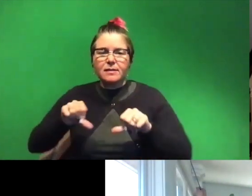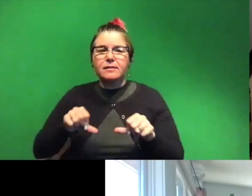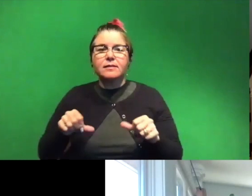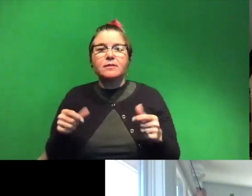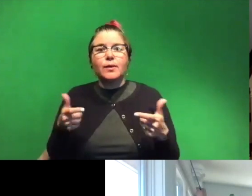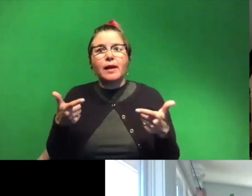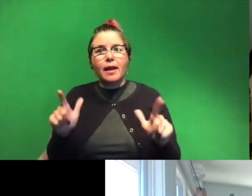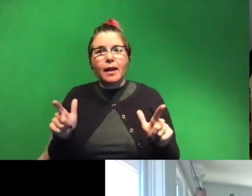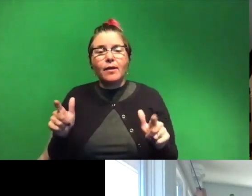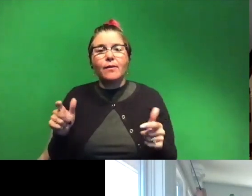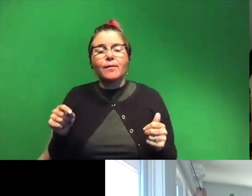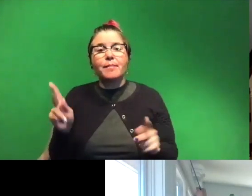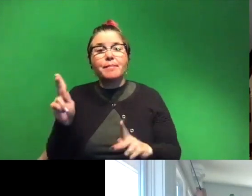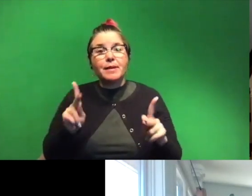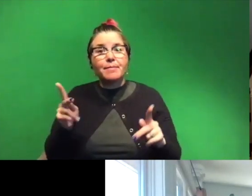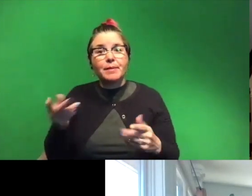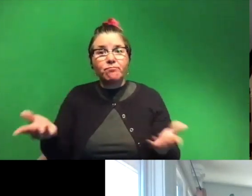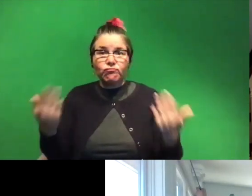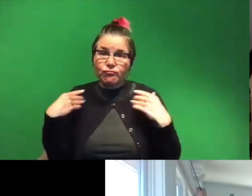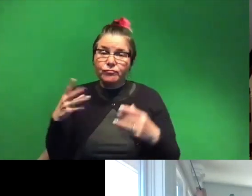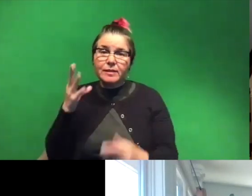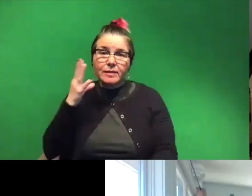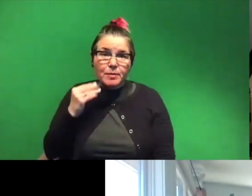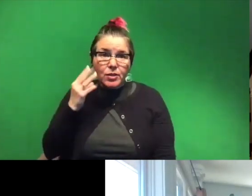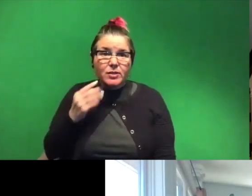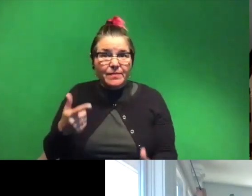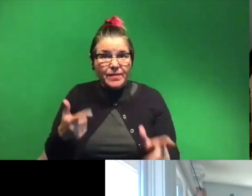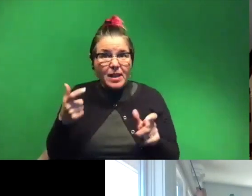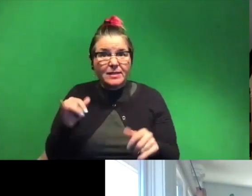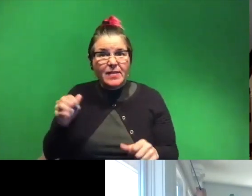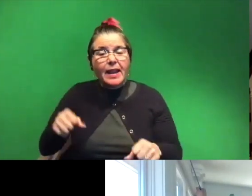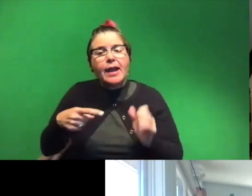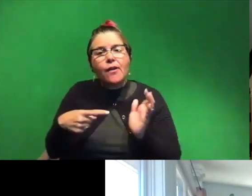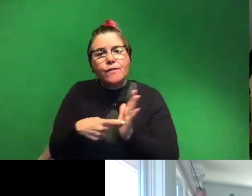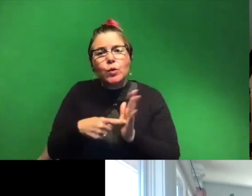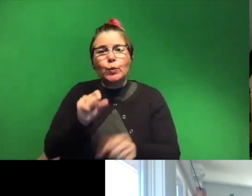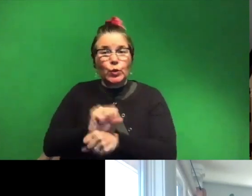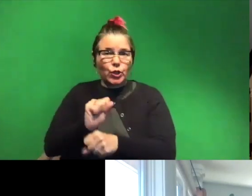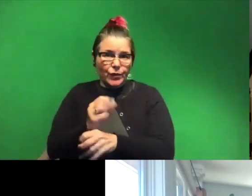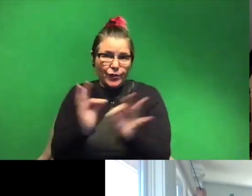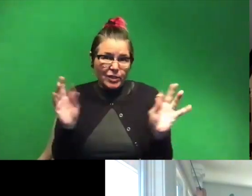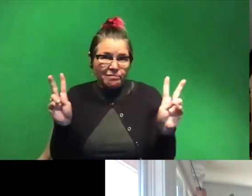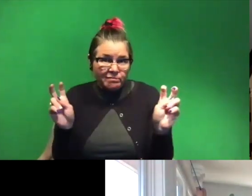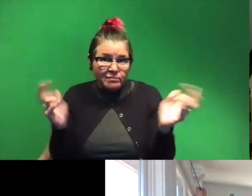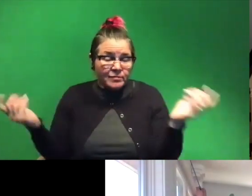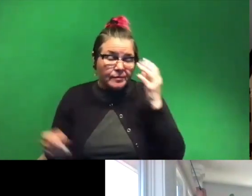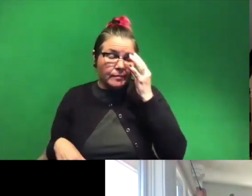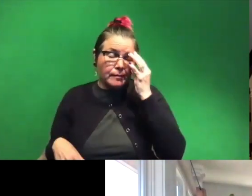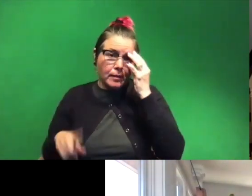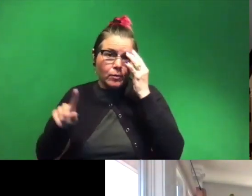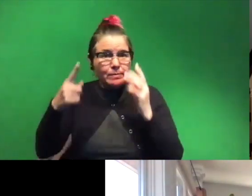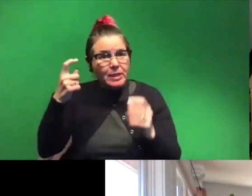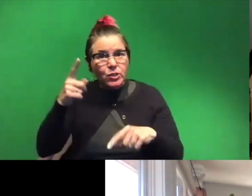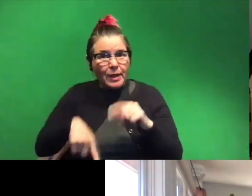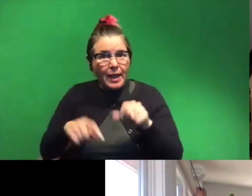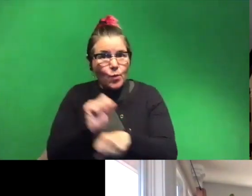allow people in and people to get experience faster if they can afford to work for free. But just because you can't work for